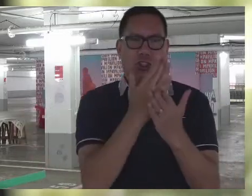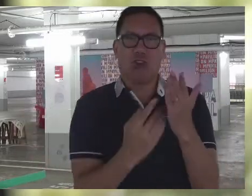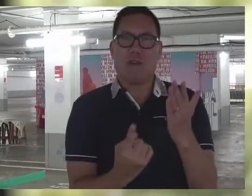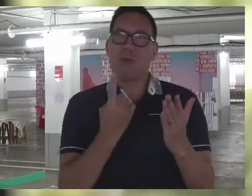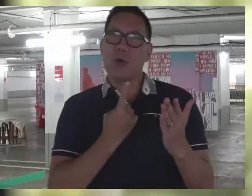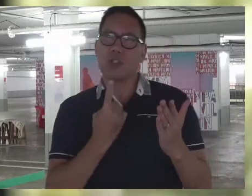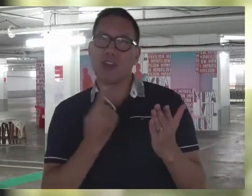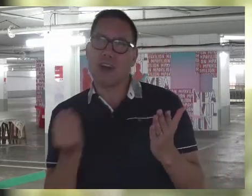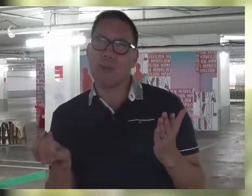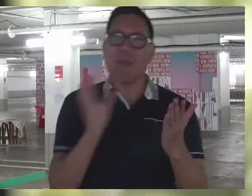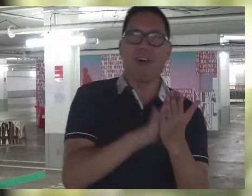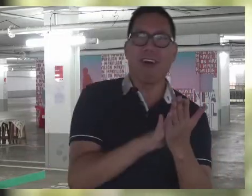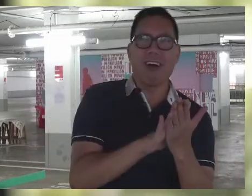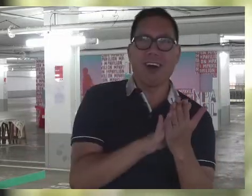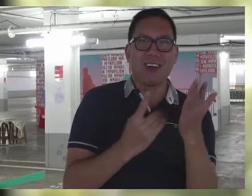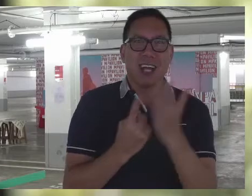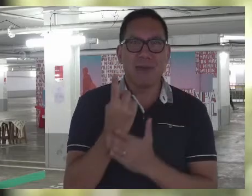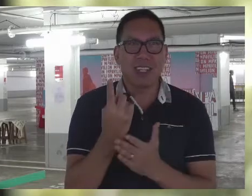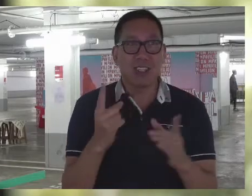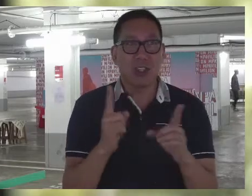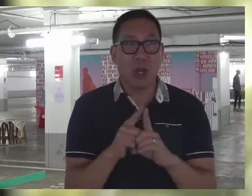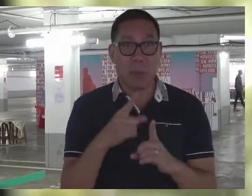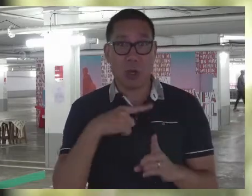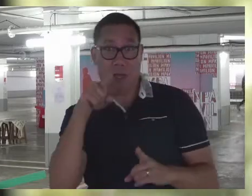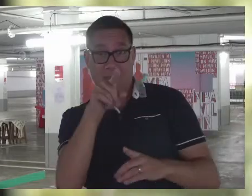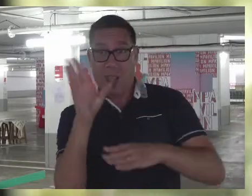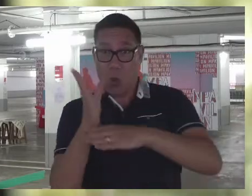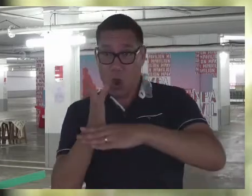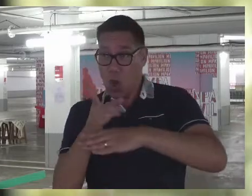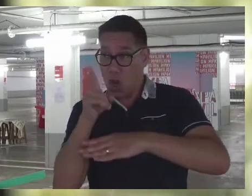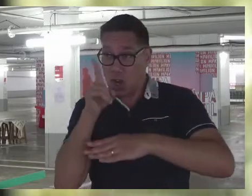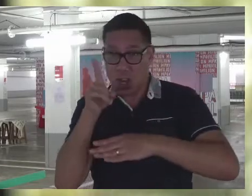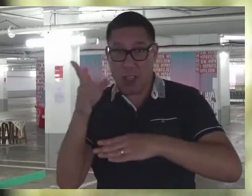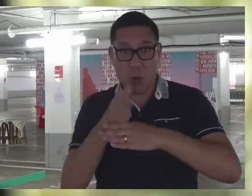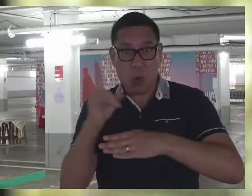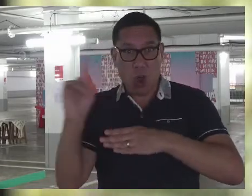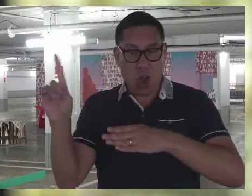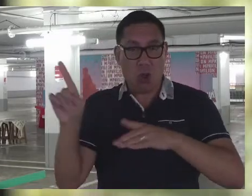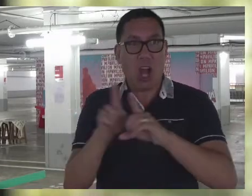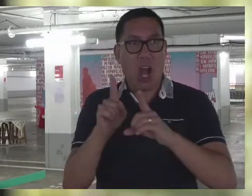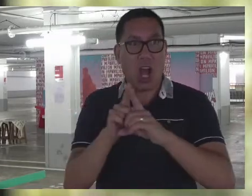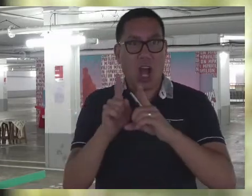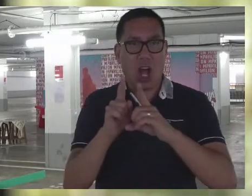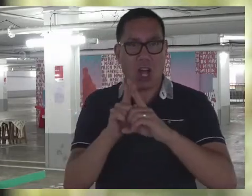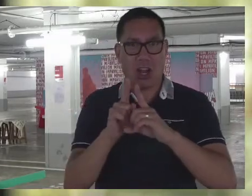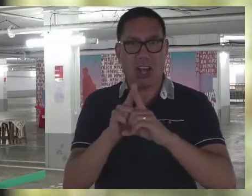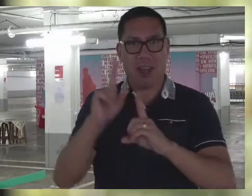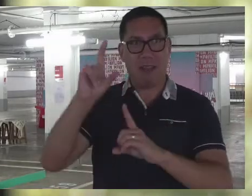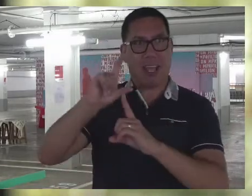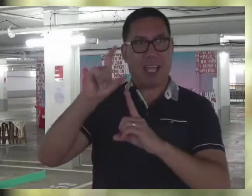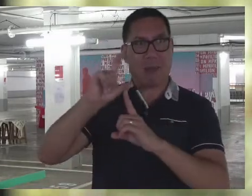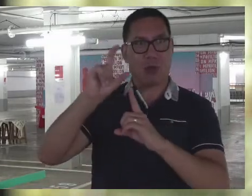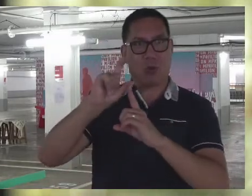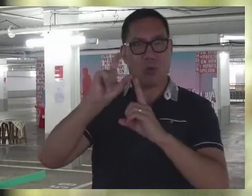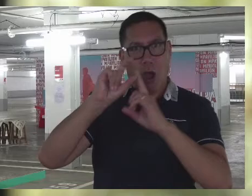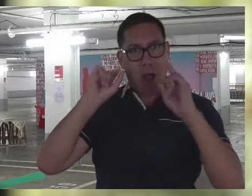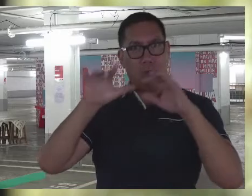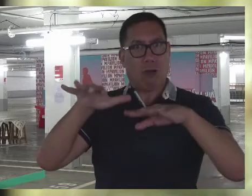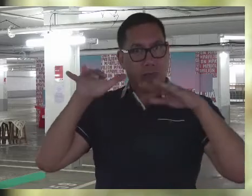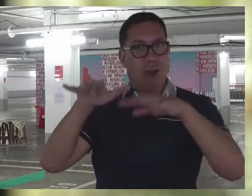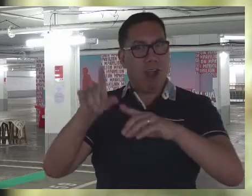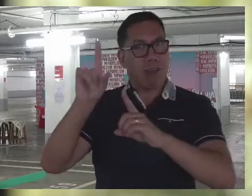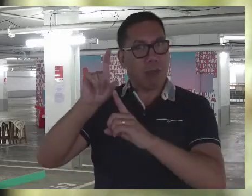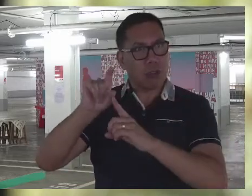to what was going on, say, because this work was actually made during the storming of the Capitol, so that this sort of idea